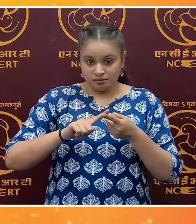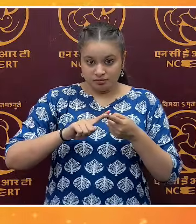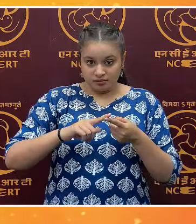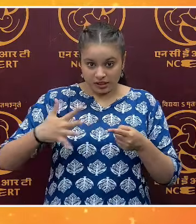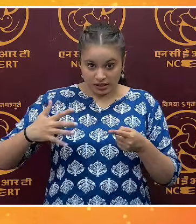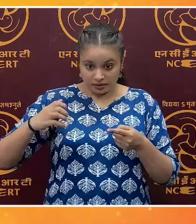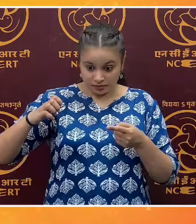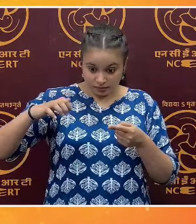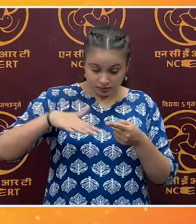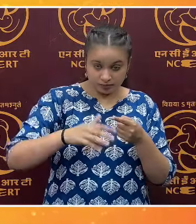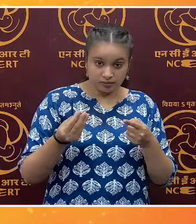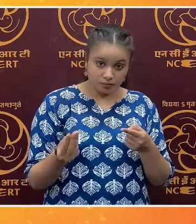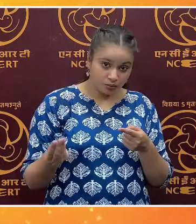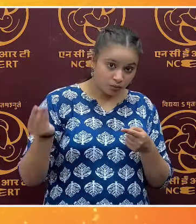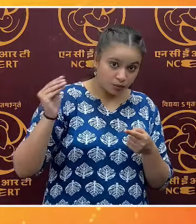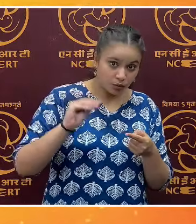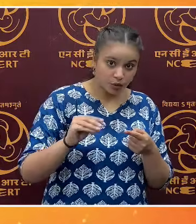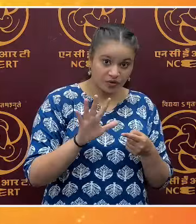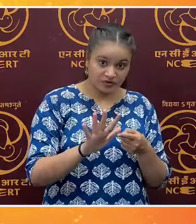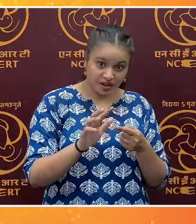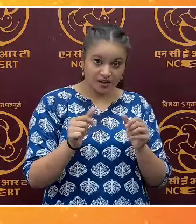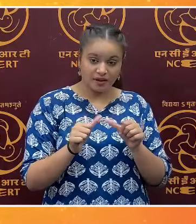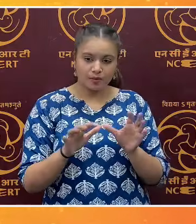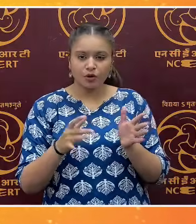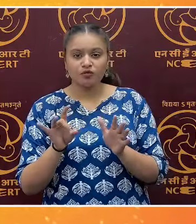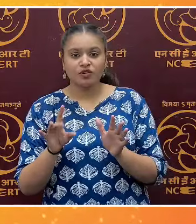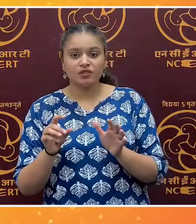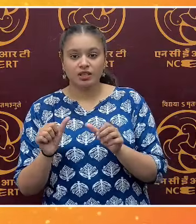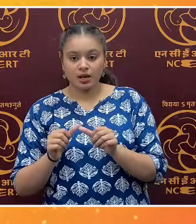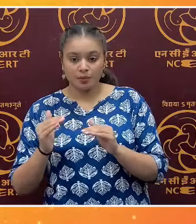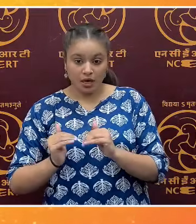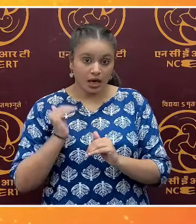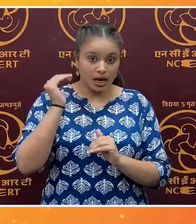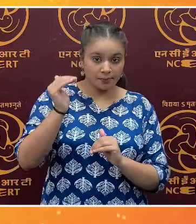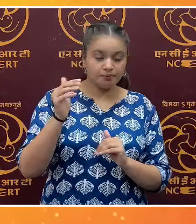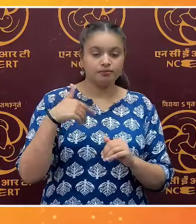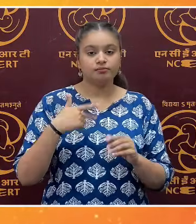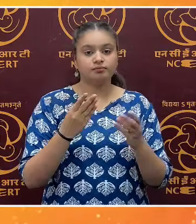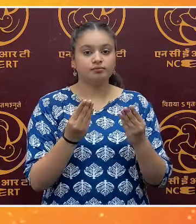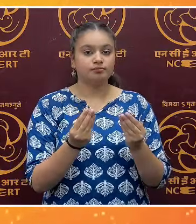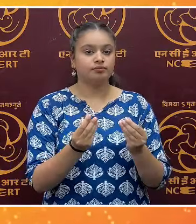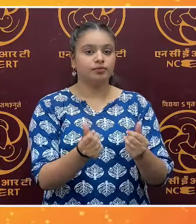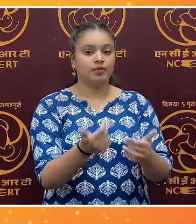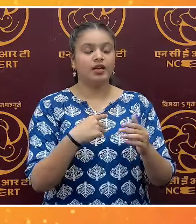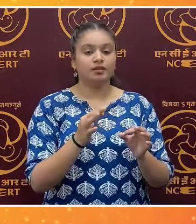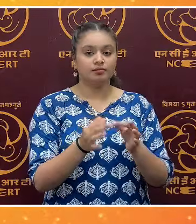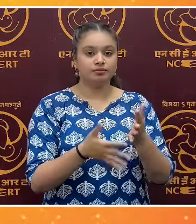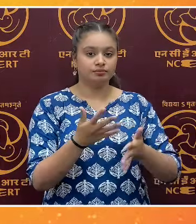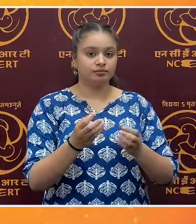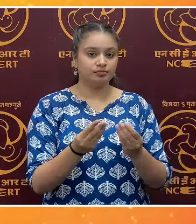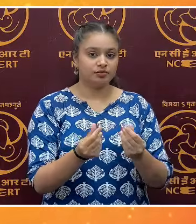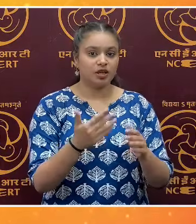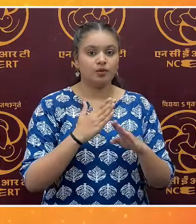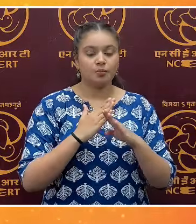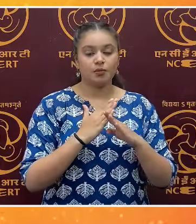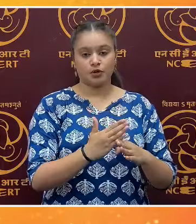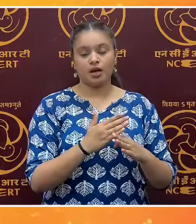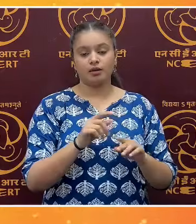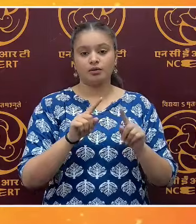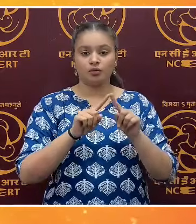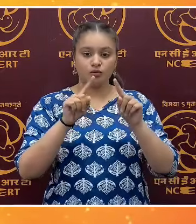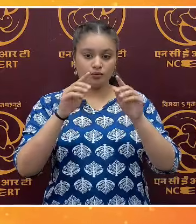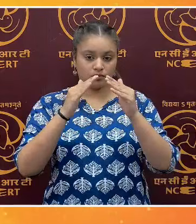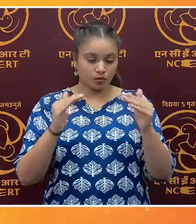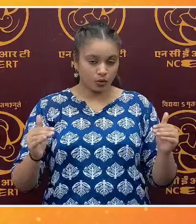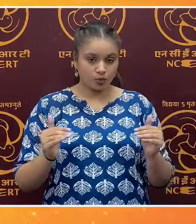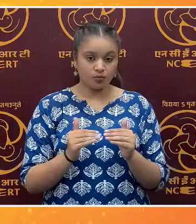excess more than this 5 ampere or 15 ampere, accordingly it get melted down and protect the entire